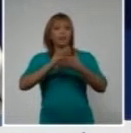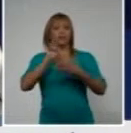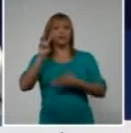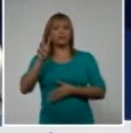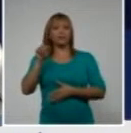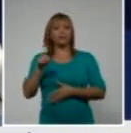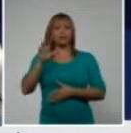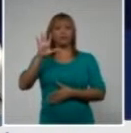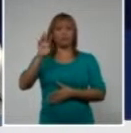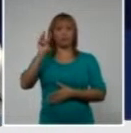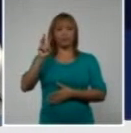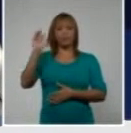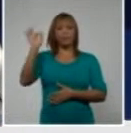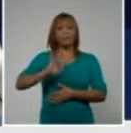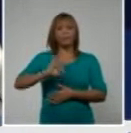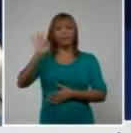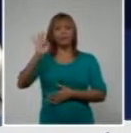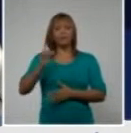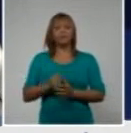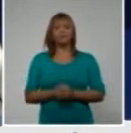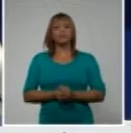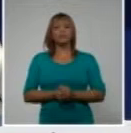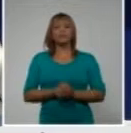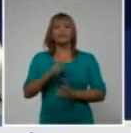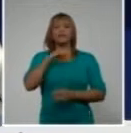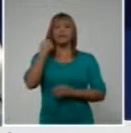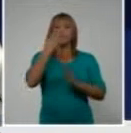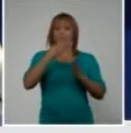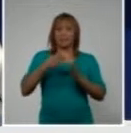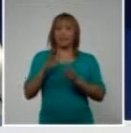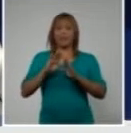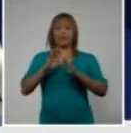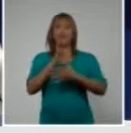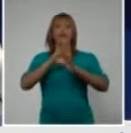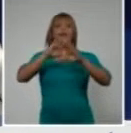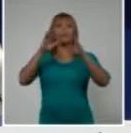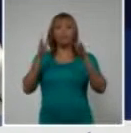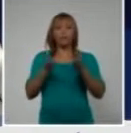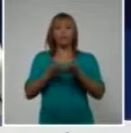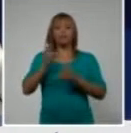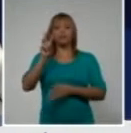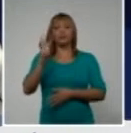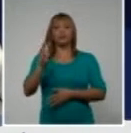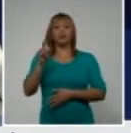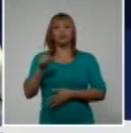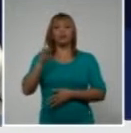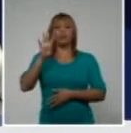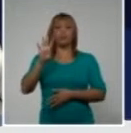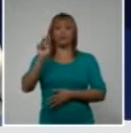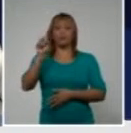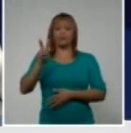of Villa Clara, Ciego de Ávila, Holguín, and Guantánamo. Thus, we accumulate